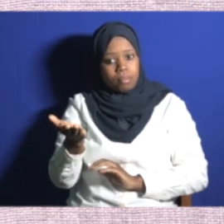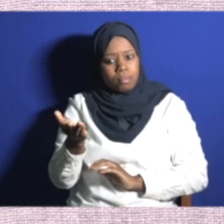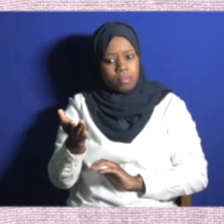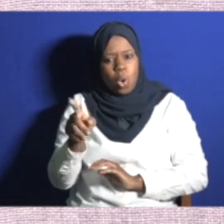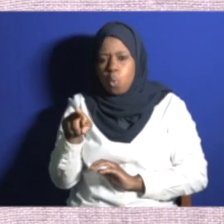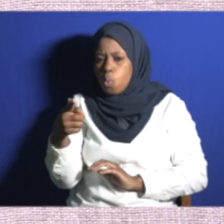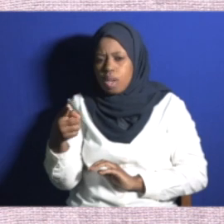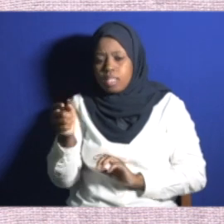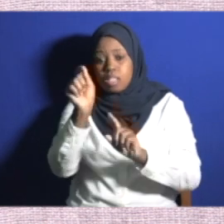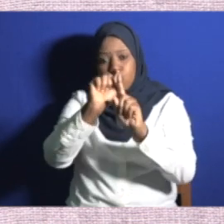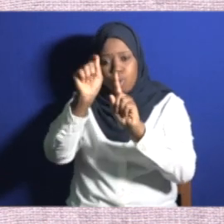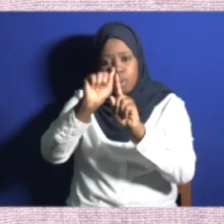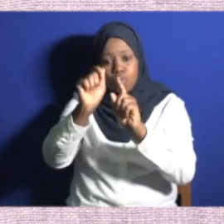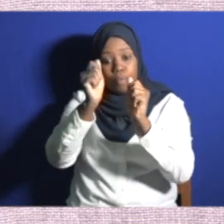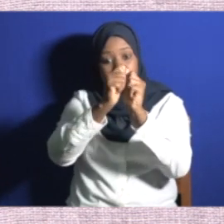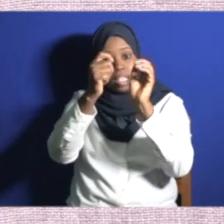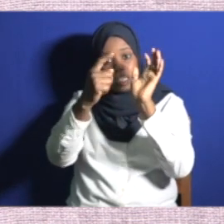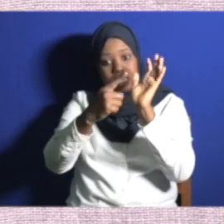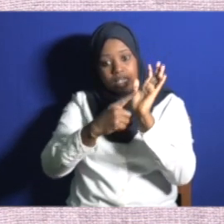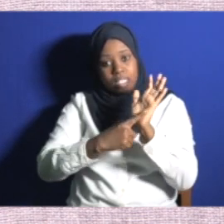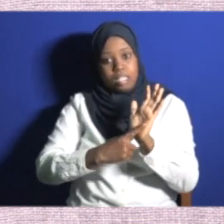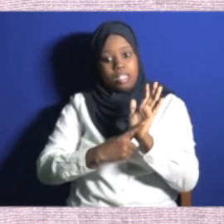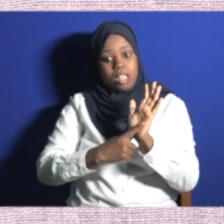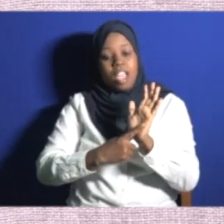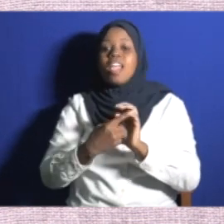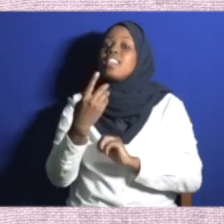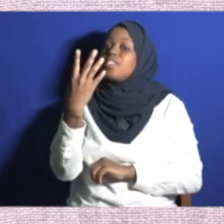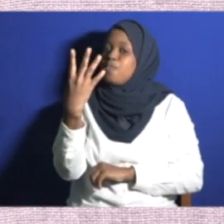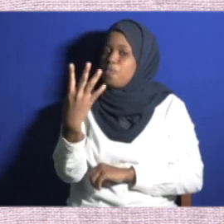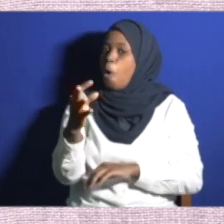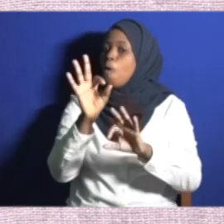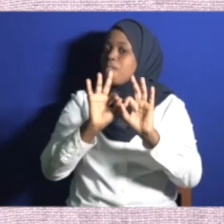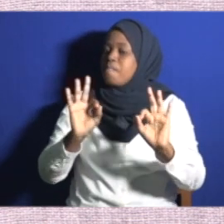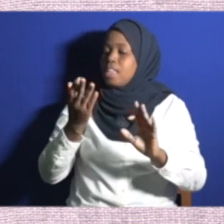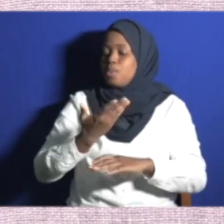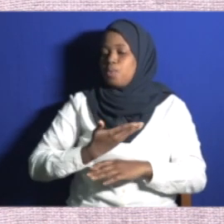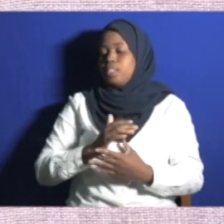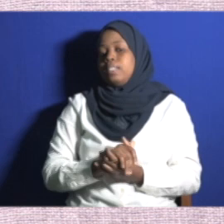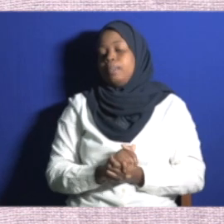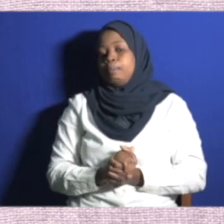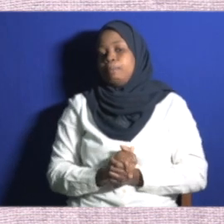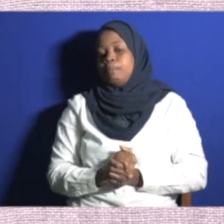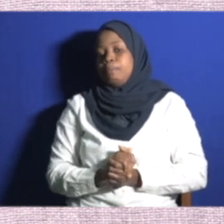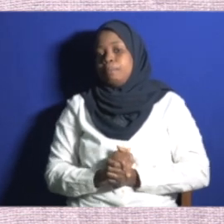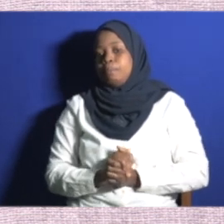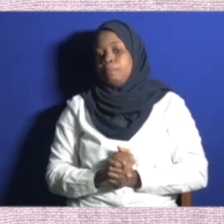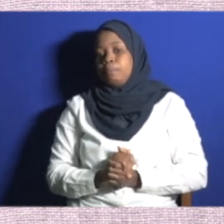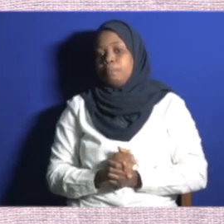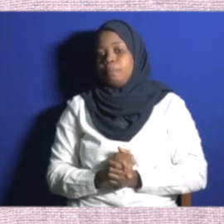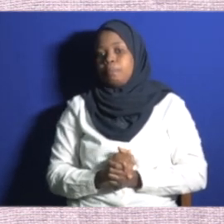what is the square root of 16? Is 4. Very good. So the square root of 16